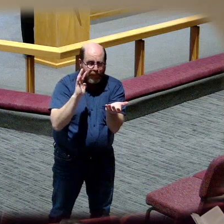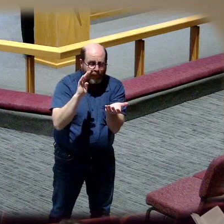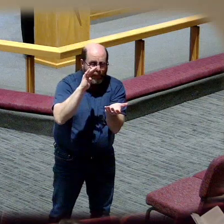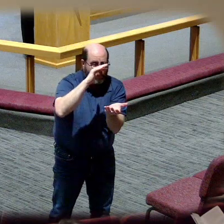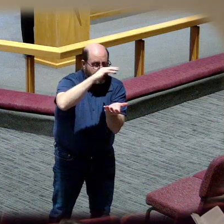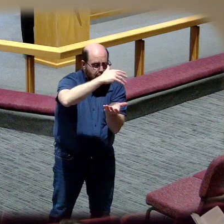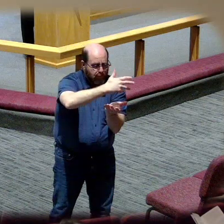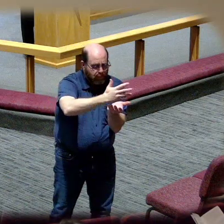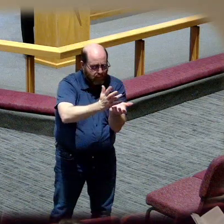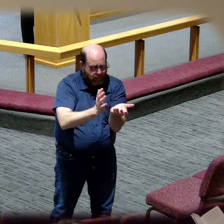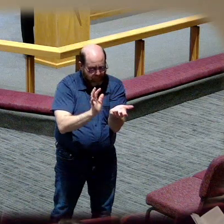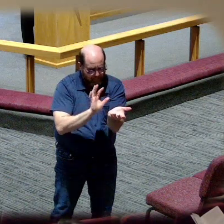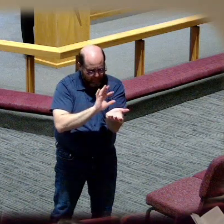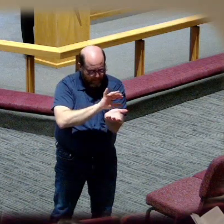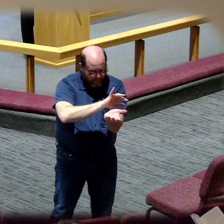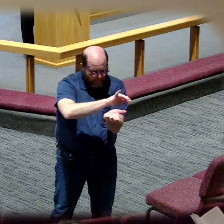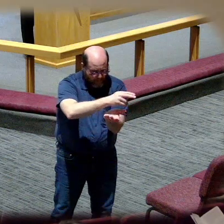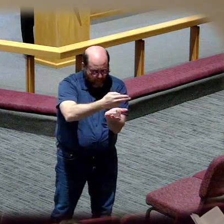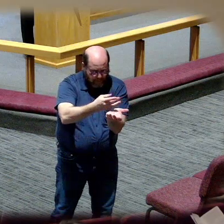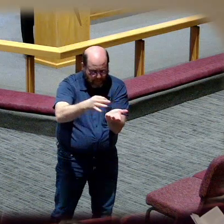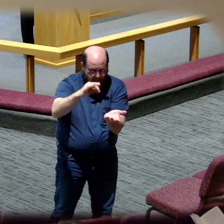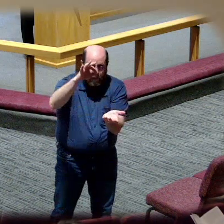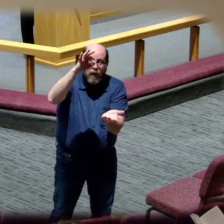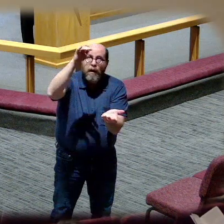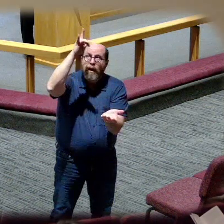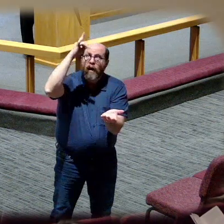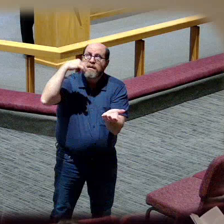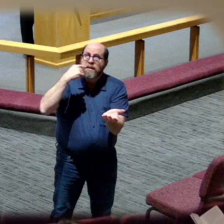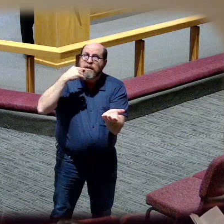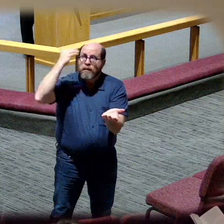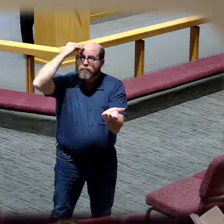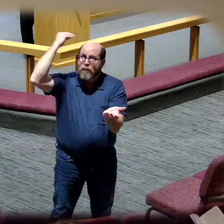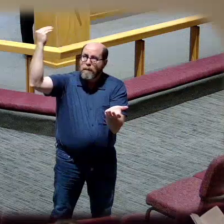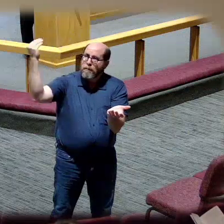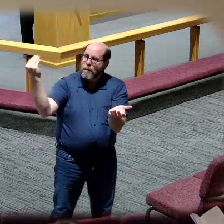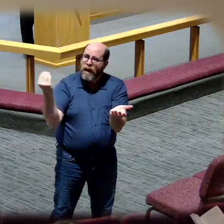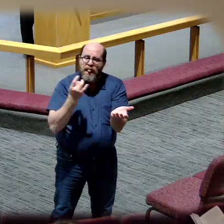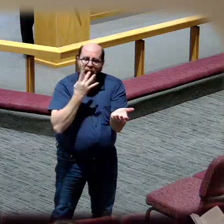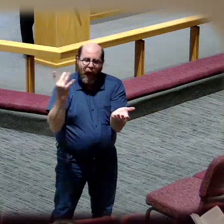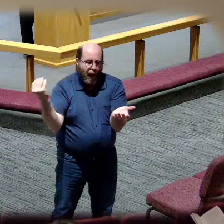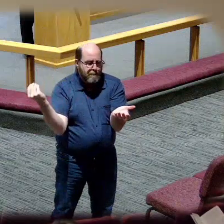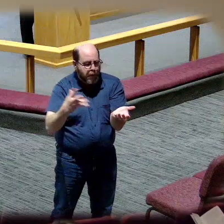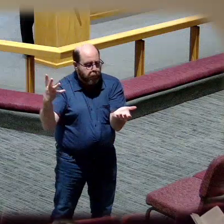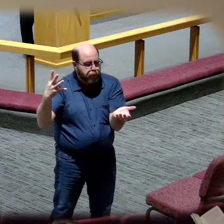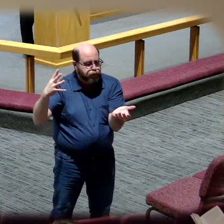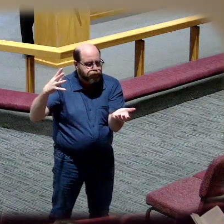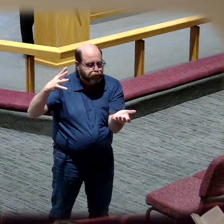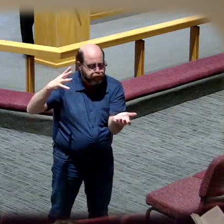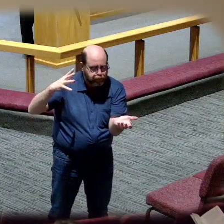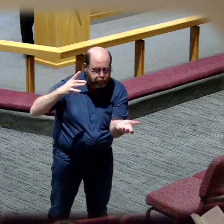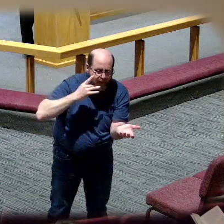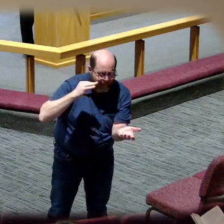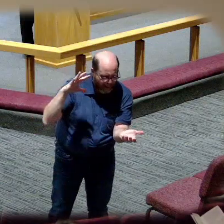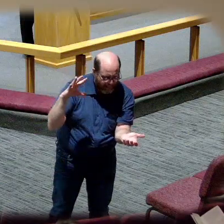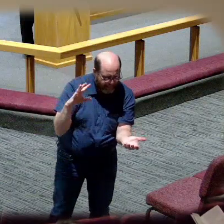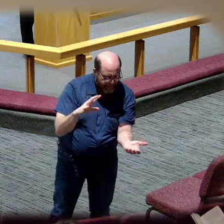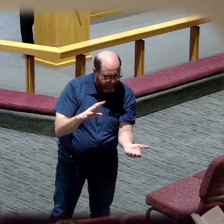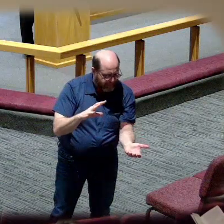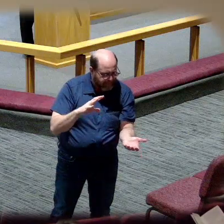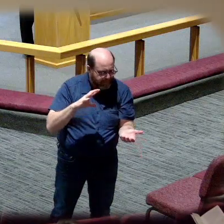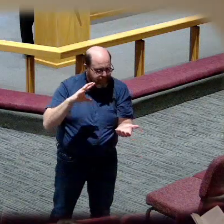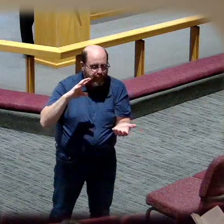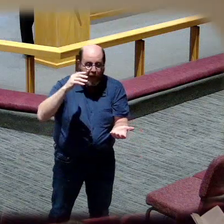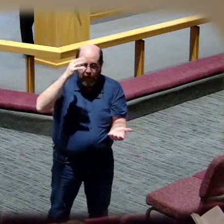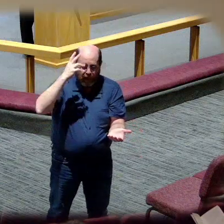the face of the waters. And God said, "Let there be light," and there was light.